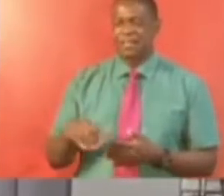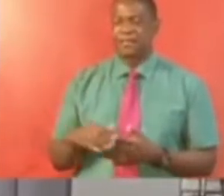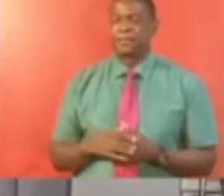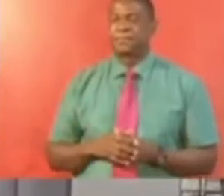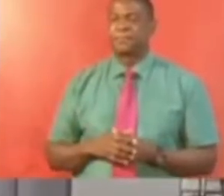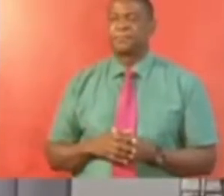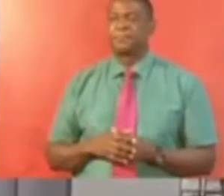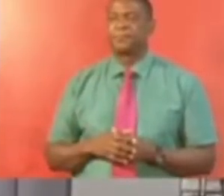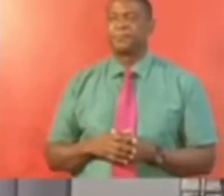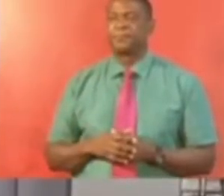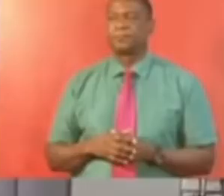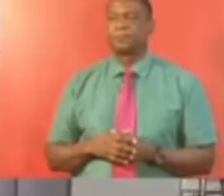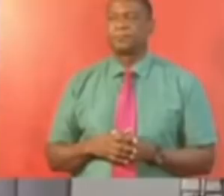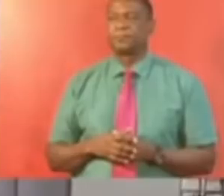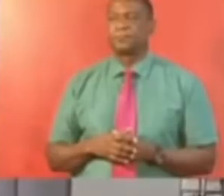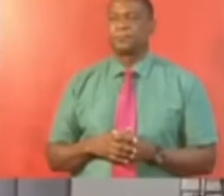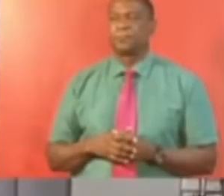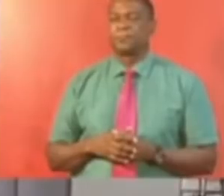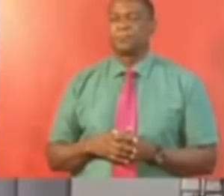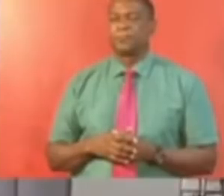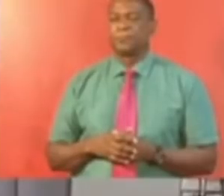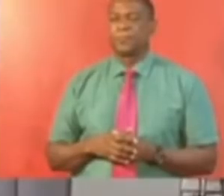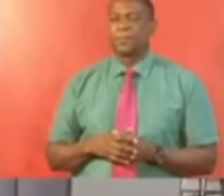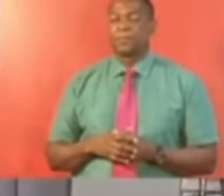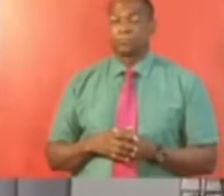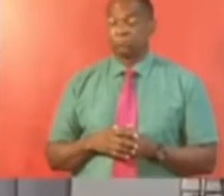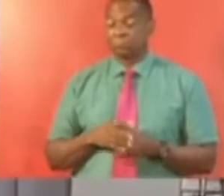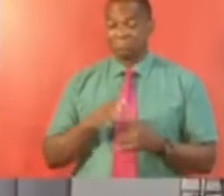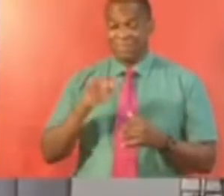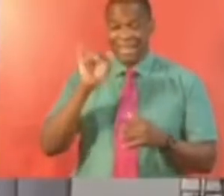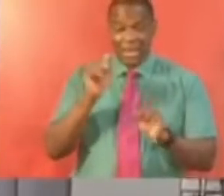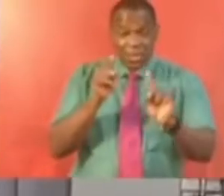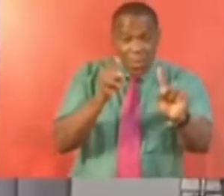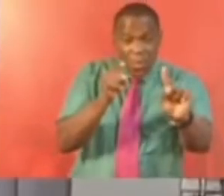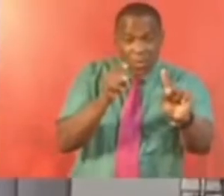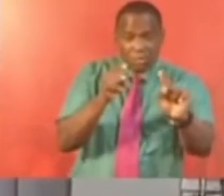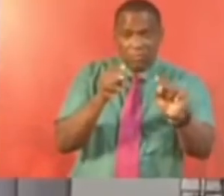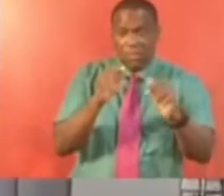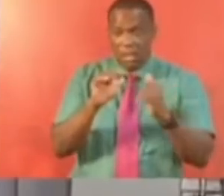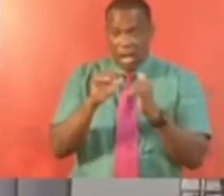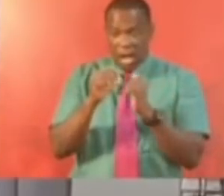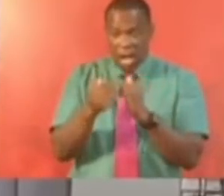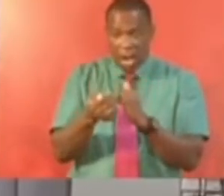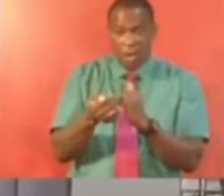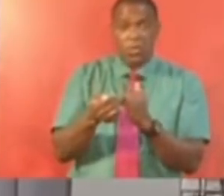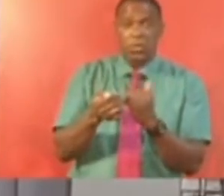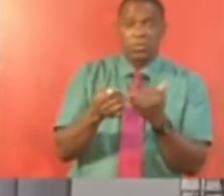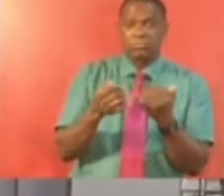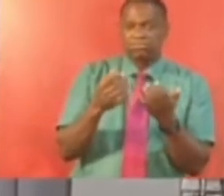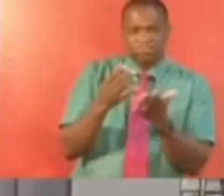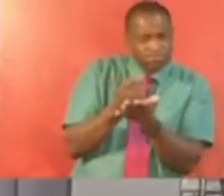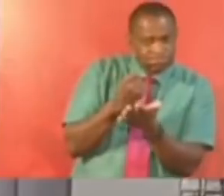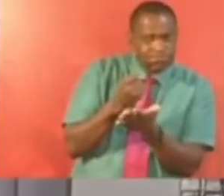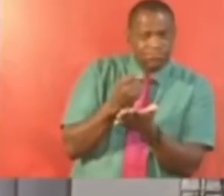strategic intent. To achieve those objectives, we took the following steps.